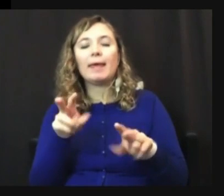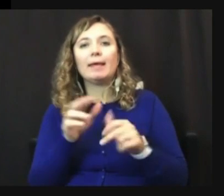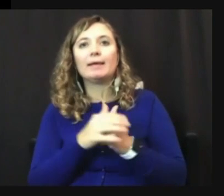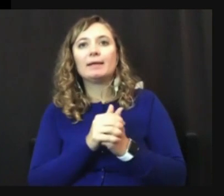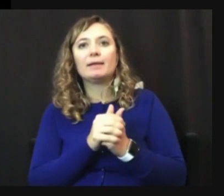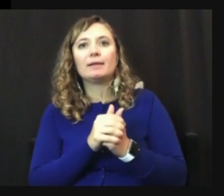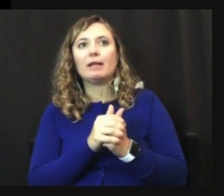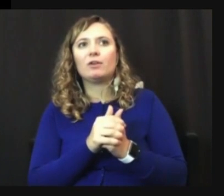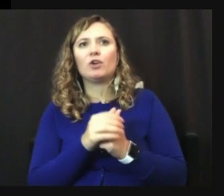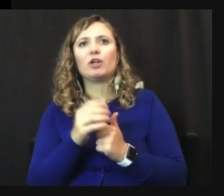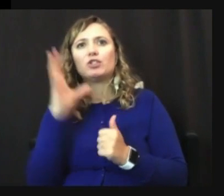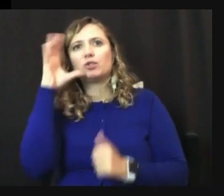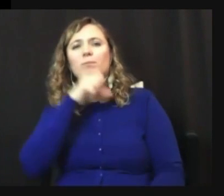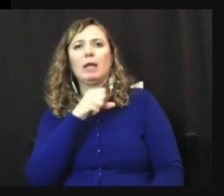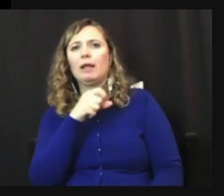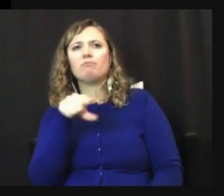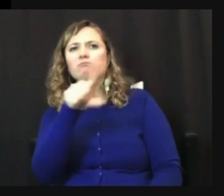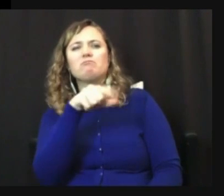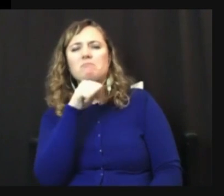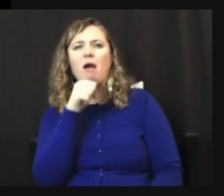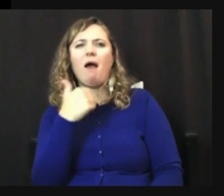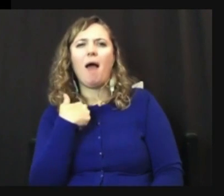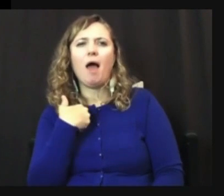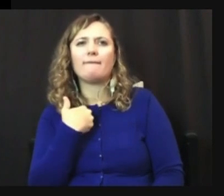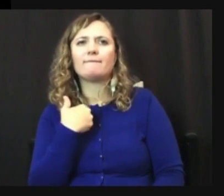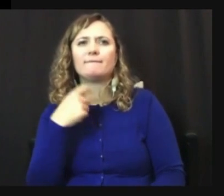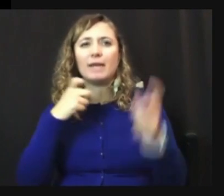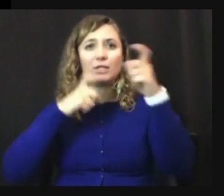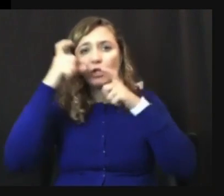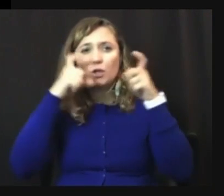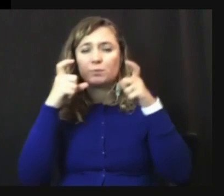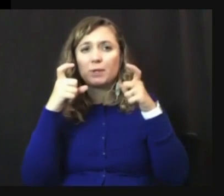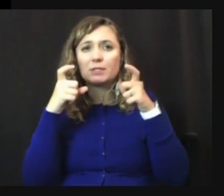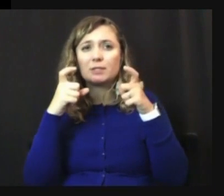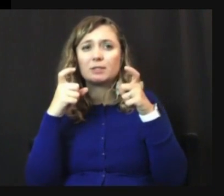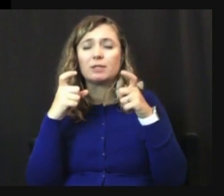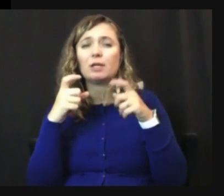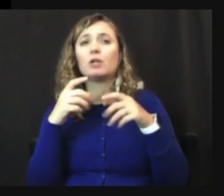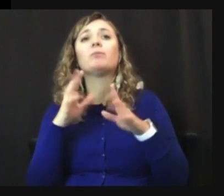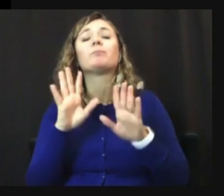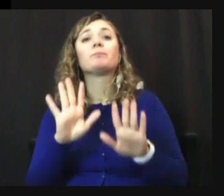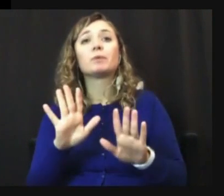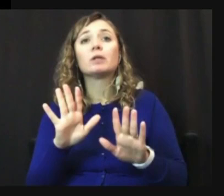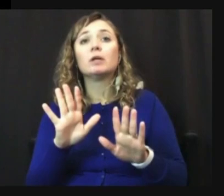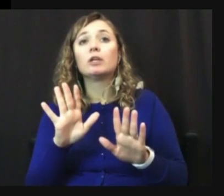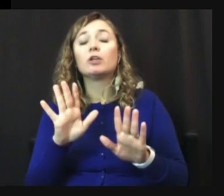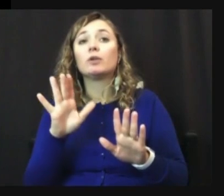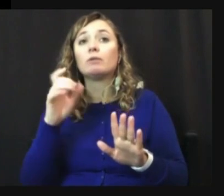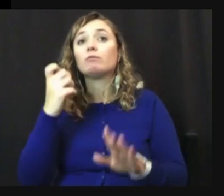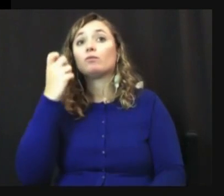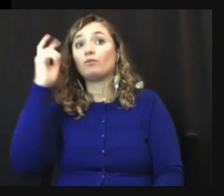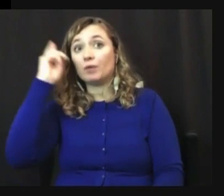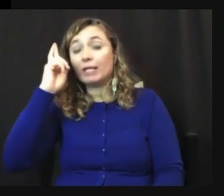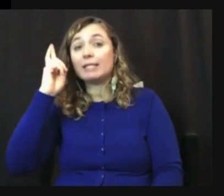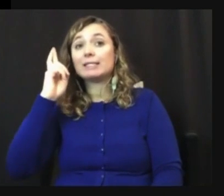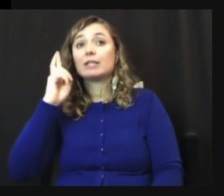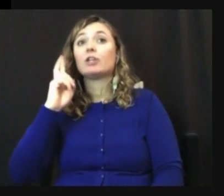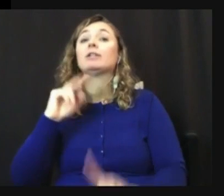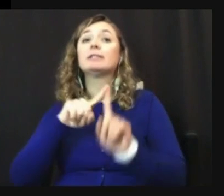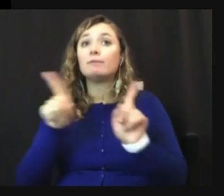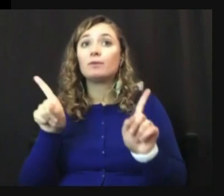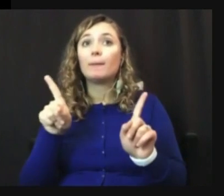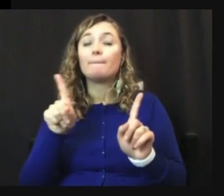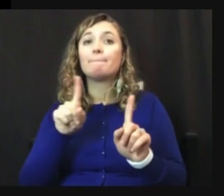expressions. We have different ones, and you have to look for different cues based off the way that we show